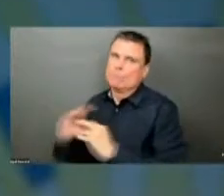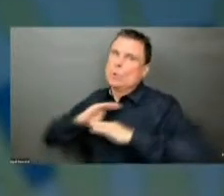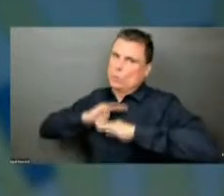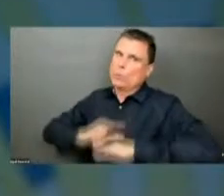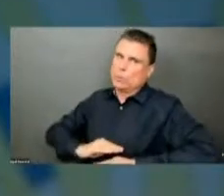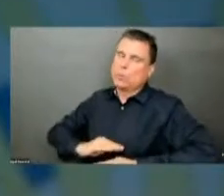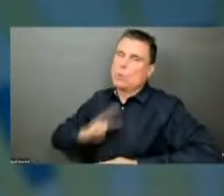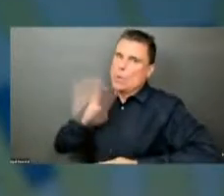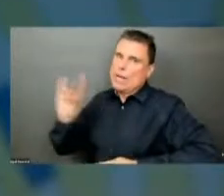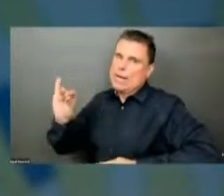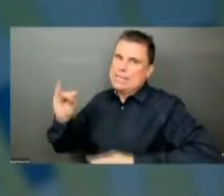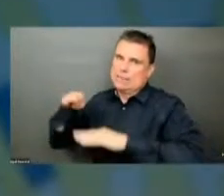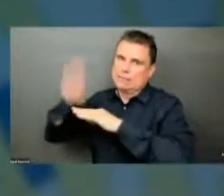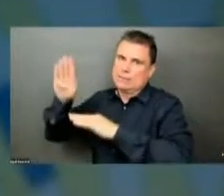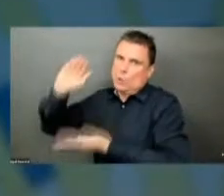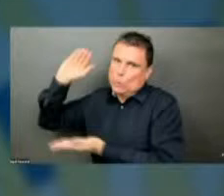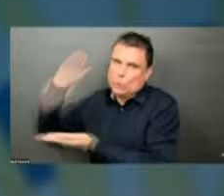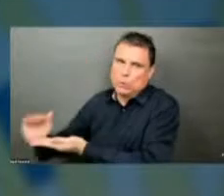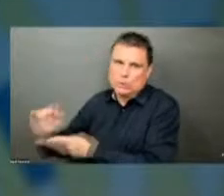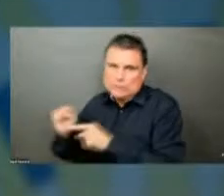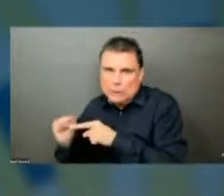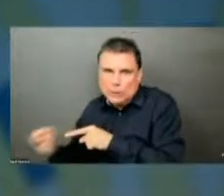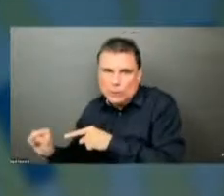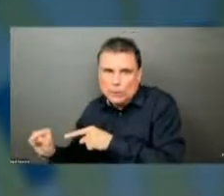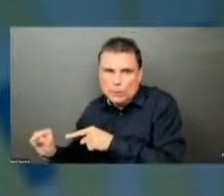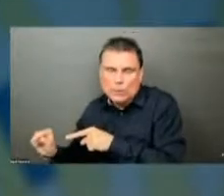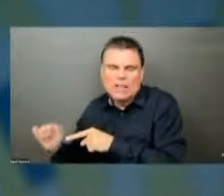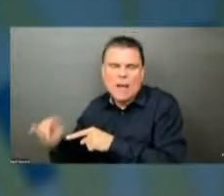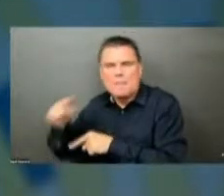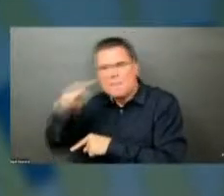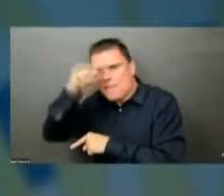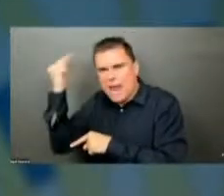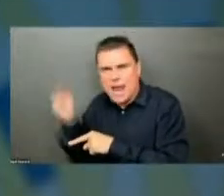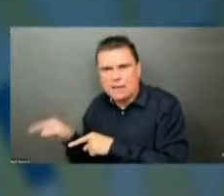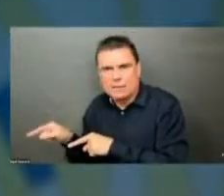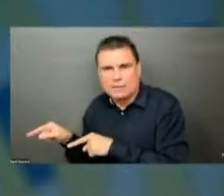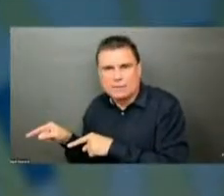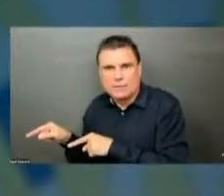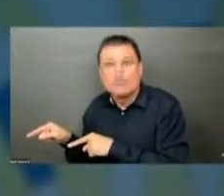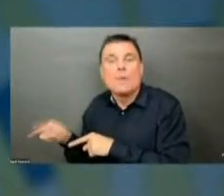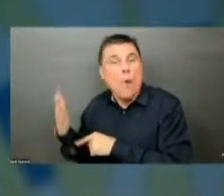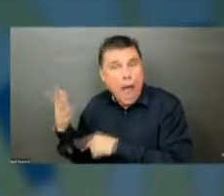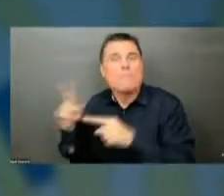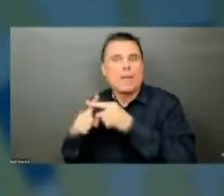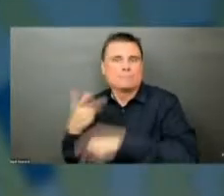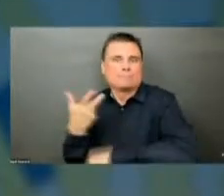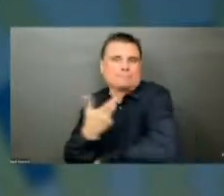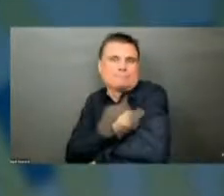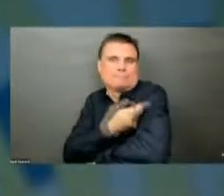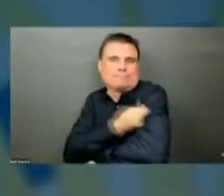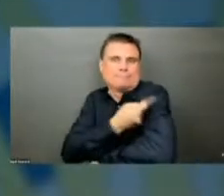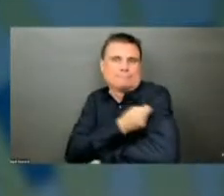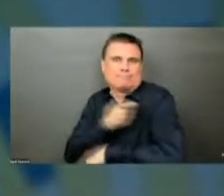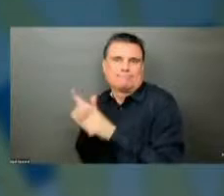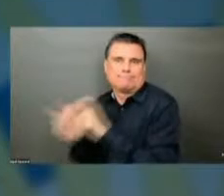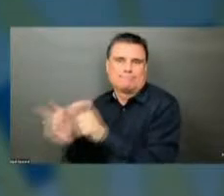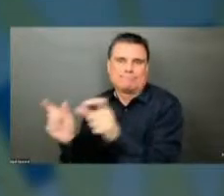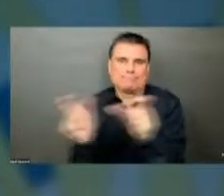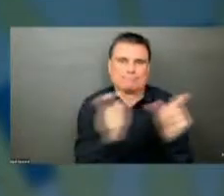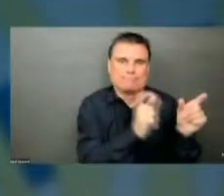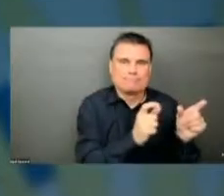been able to provide people, primarily in long-term care homes, from the immunization program that started in December.